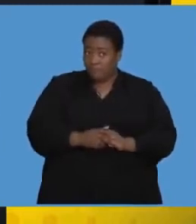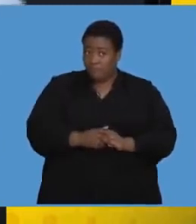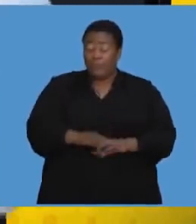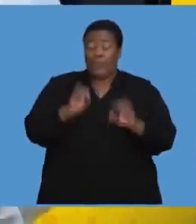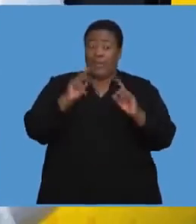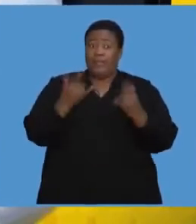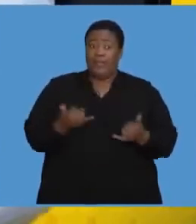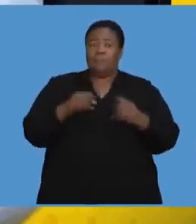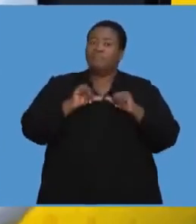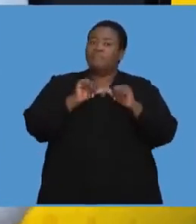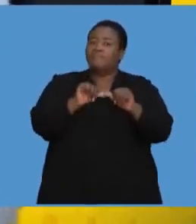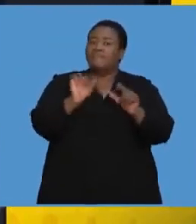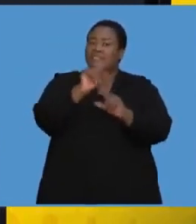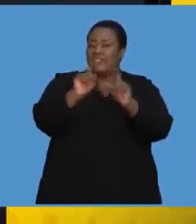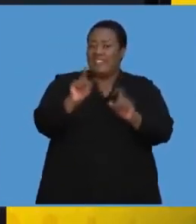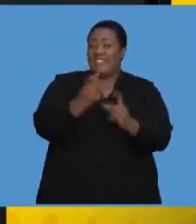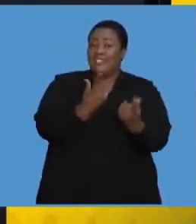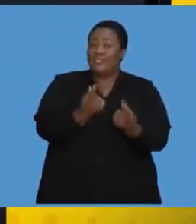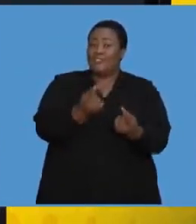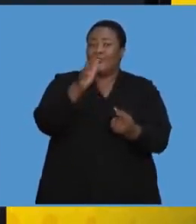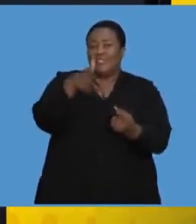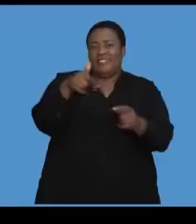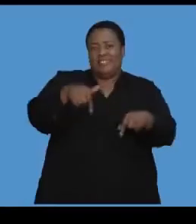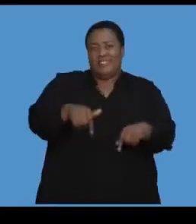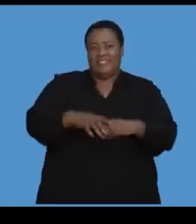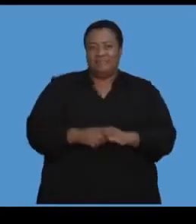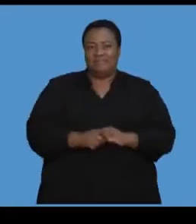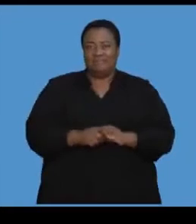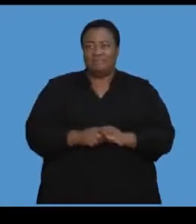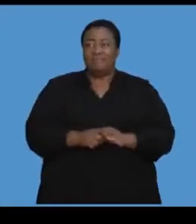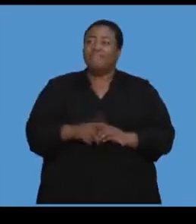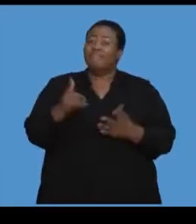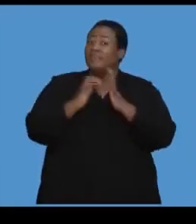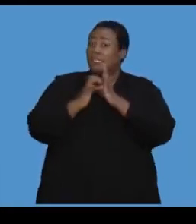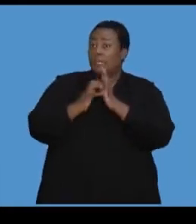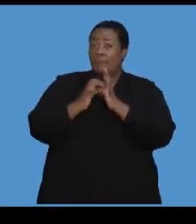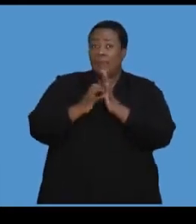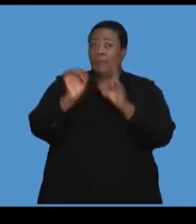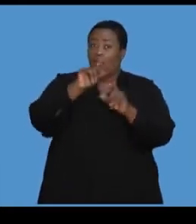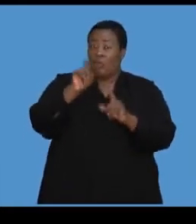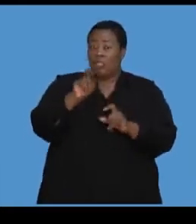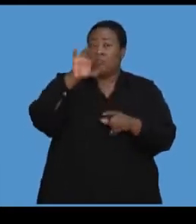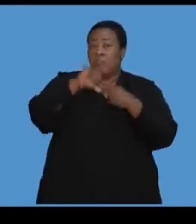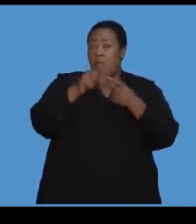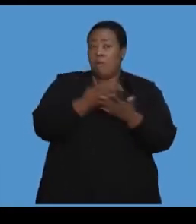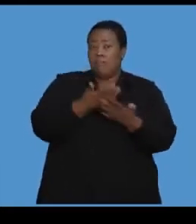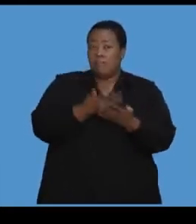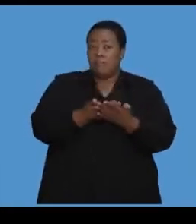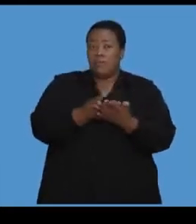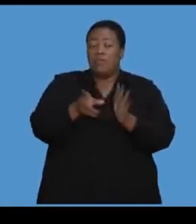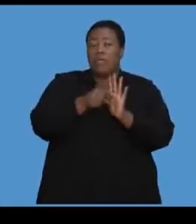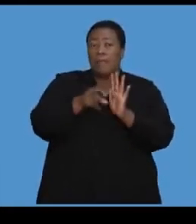go straight into the questions that we're going to be doing today. Right? An example of a question that you guys can find on the app is